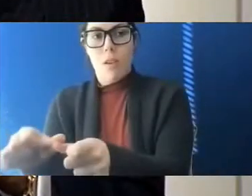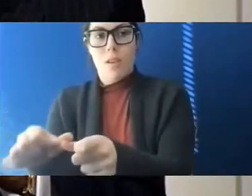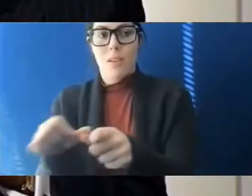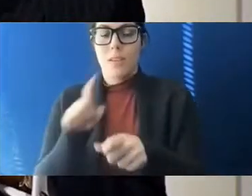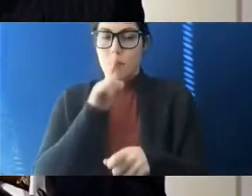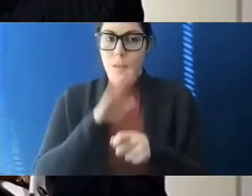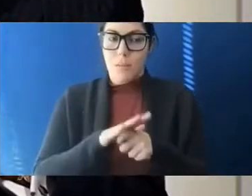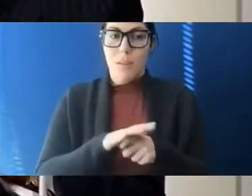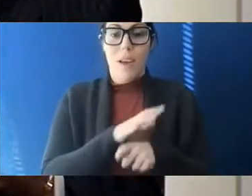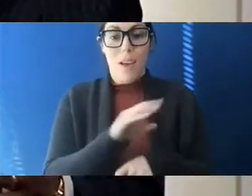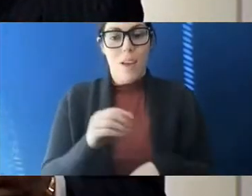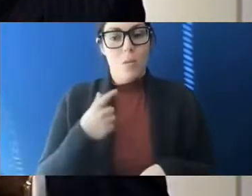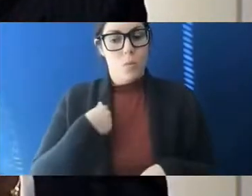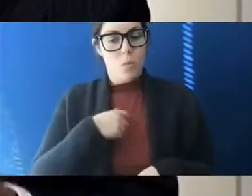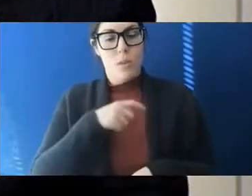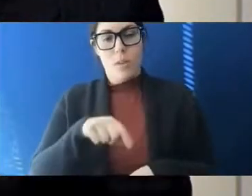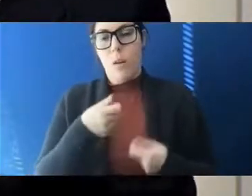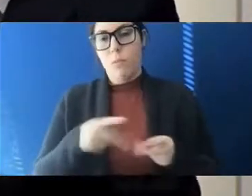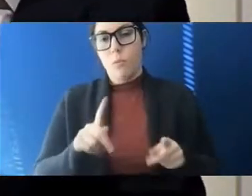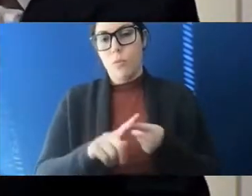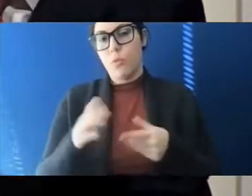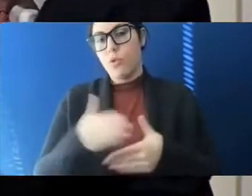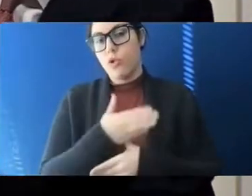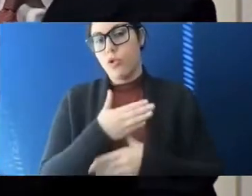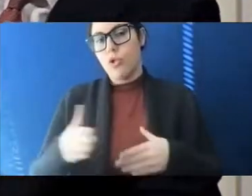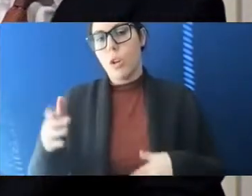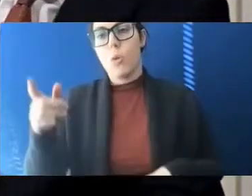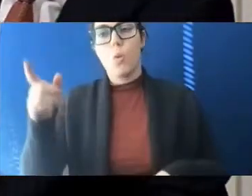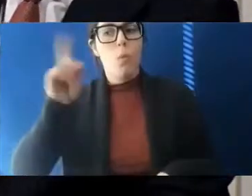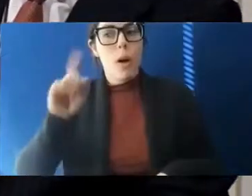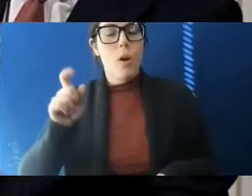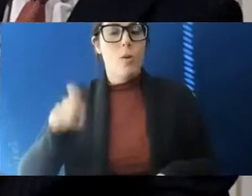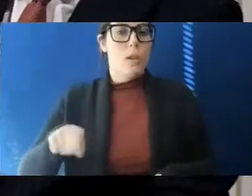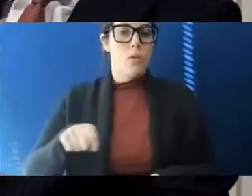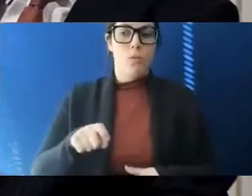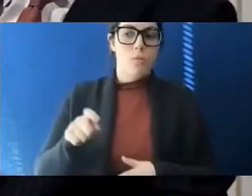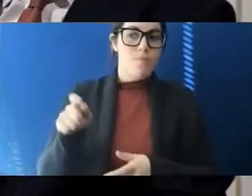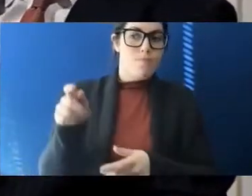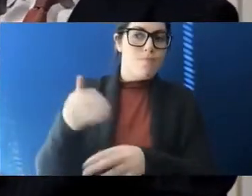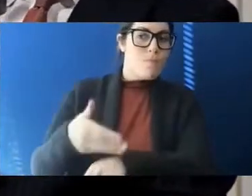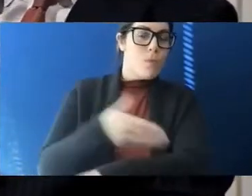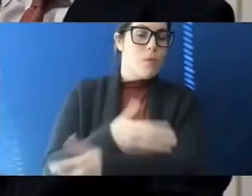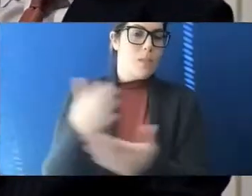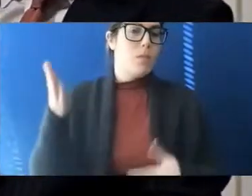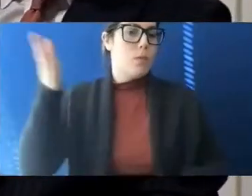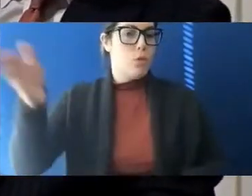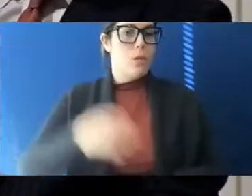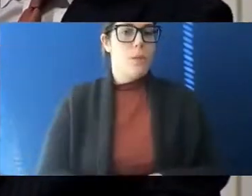opportunity to share where we see needs in the future.